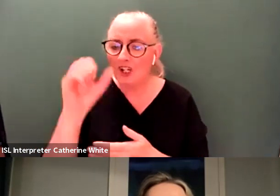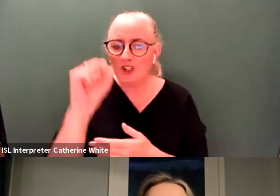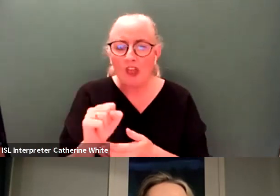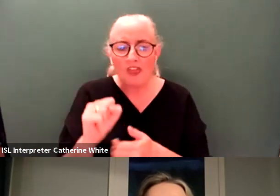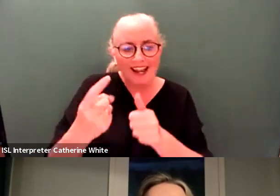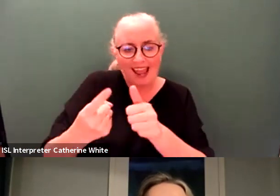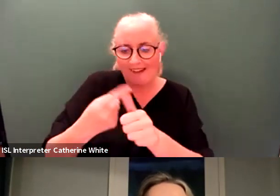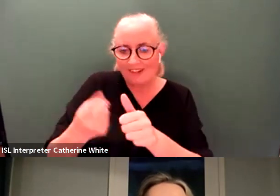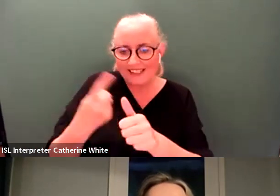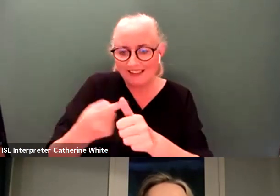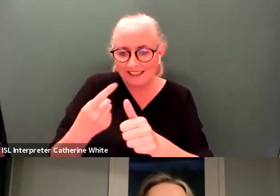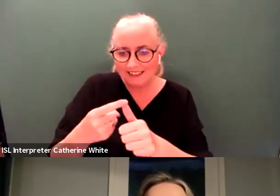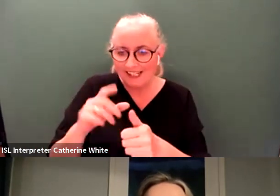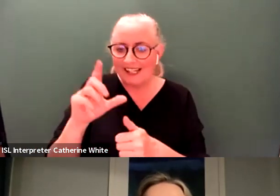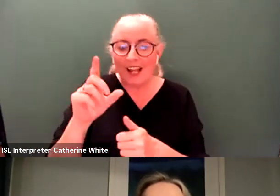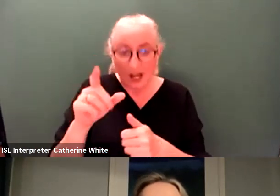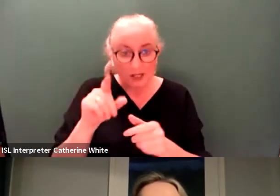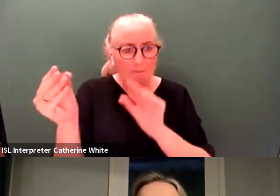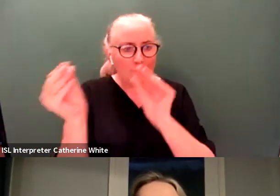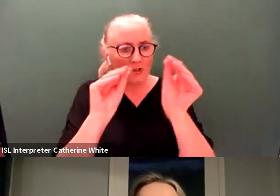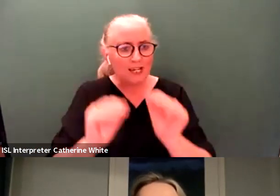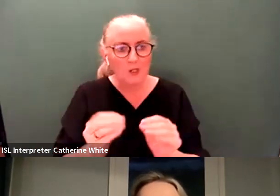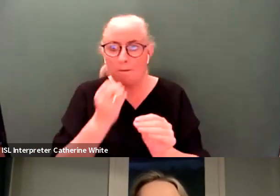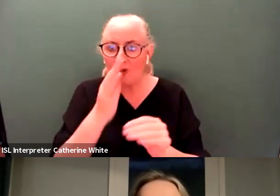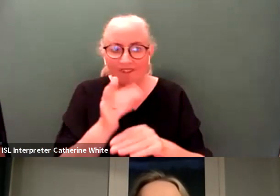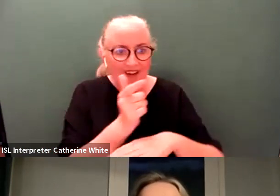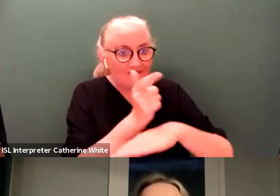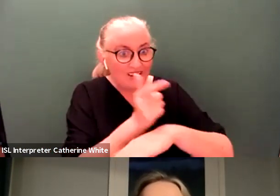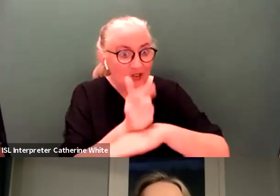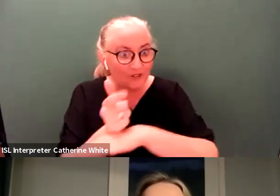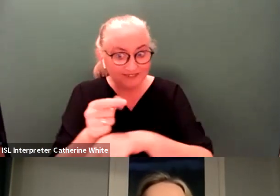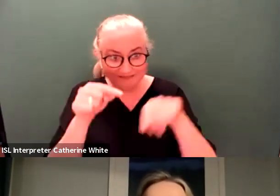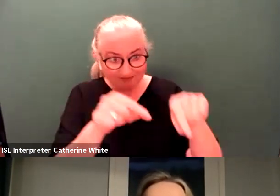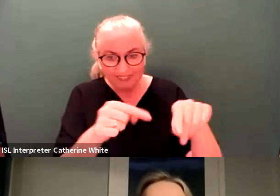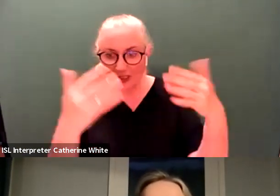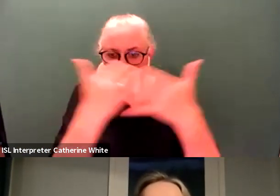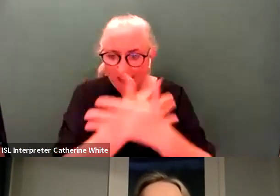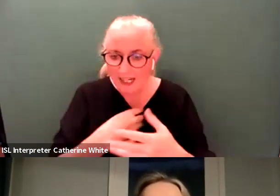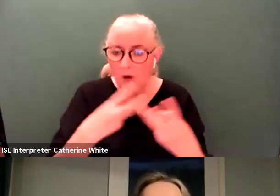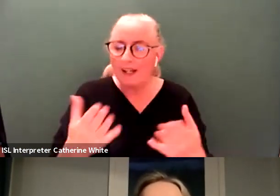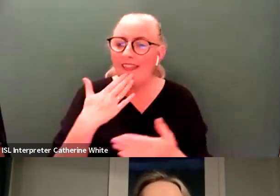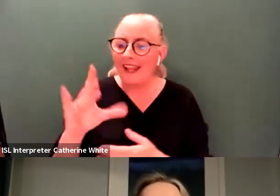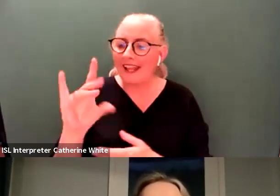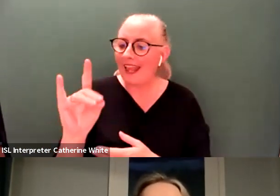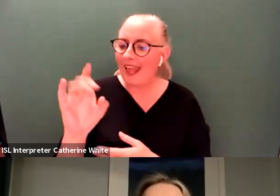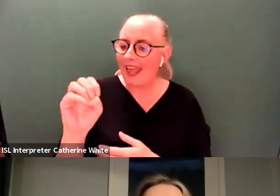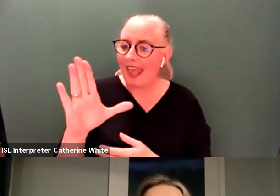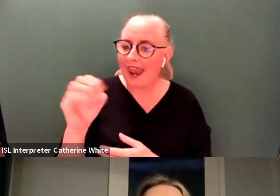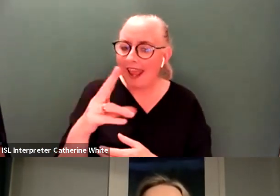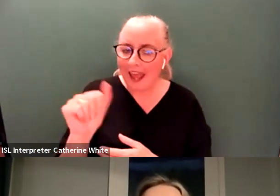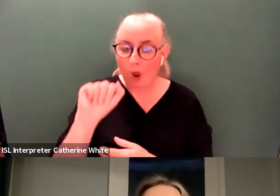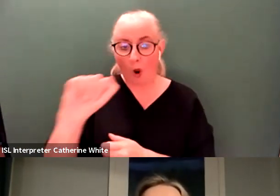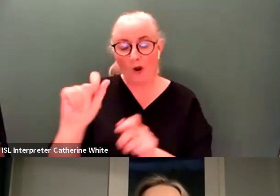Advertising, Dave O'Hoare, for putting together the beautiful videos that we have tonight. And I want to thank Helena and her